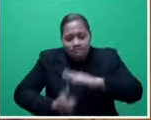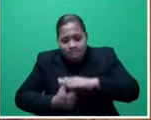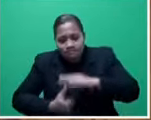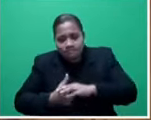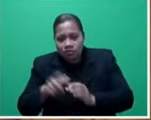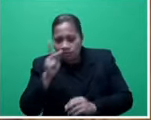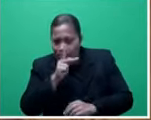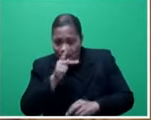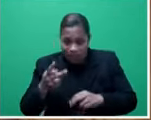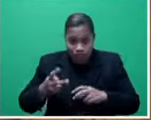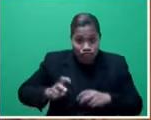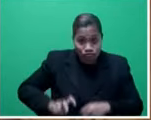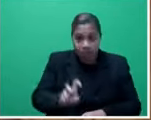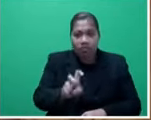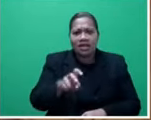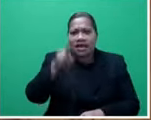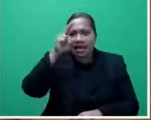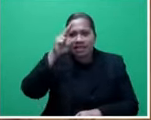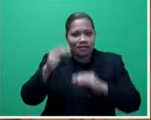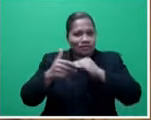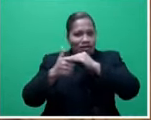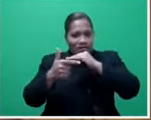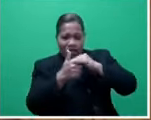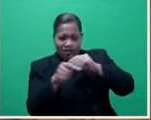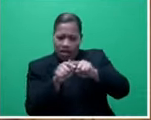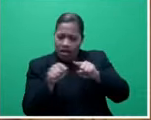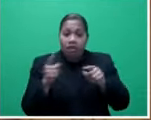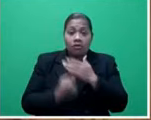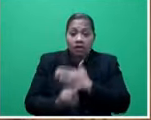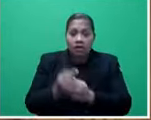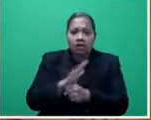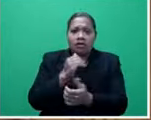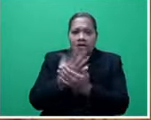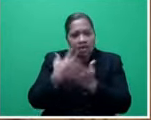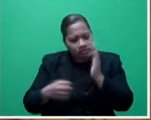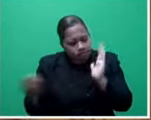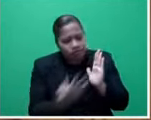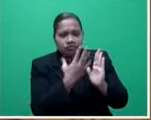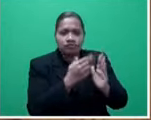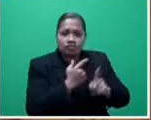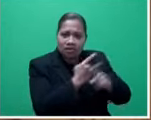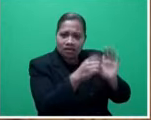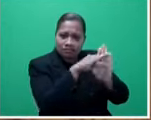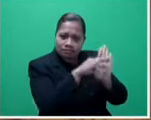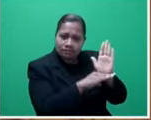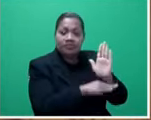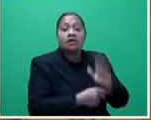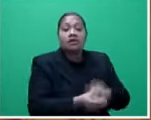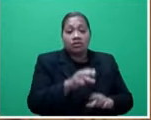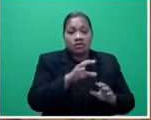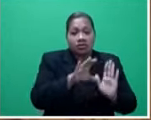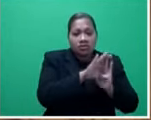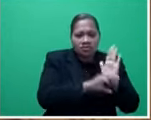at a national level are ensured through the following legislative frameworks, namely 2013 Constitution, Land